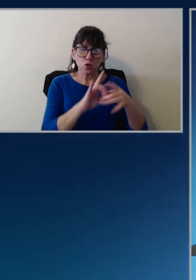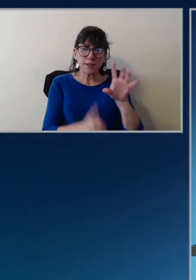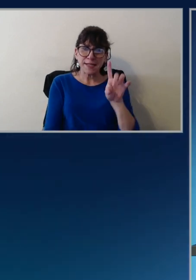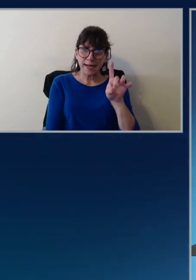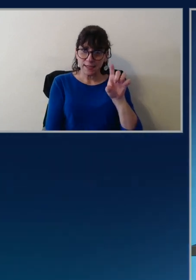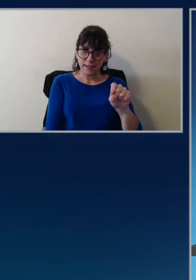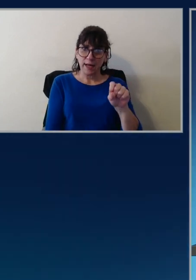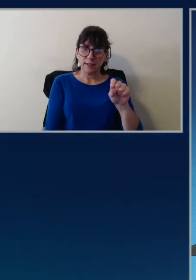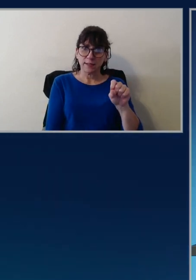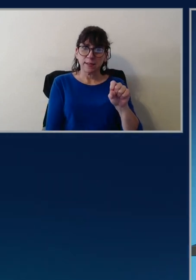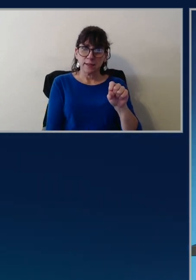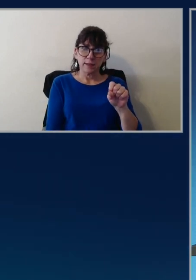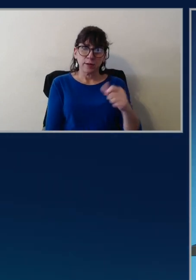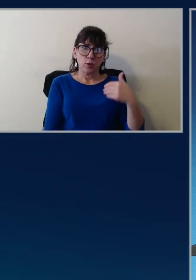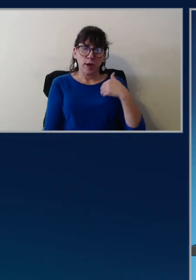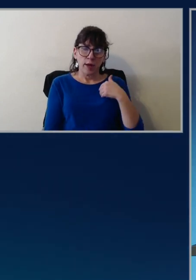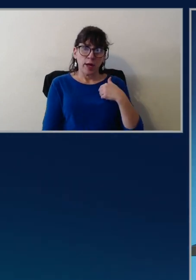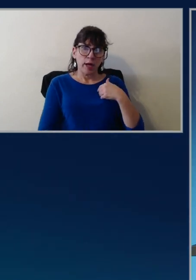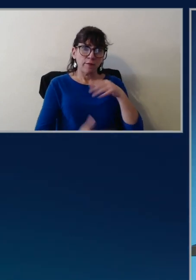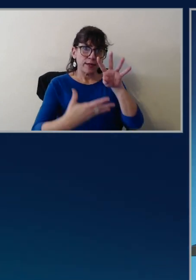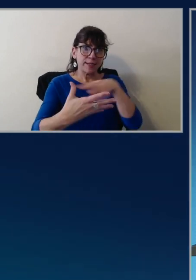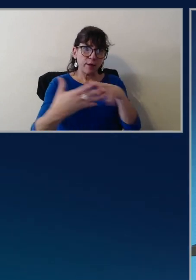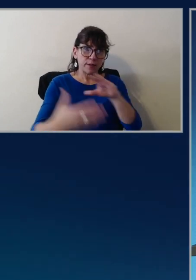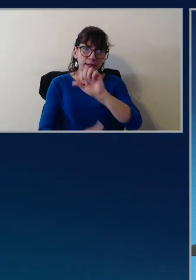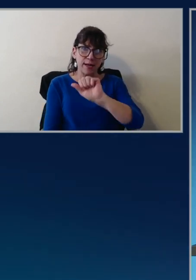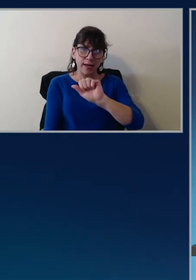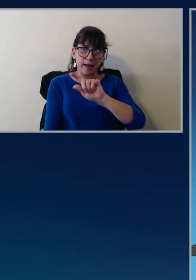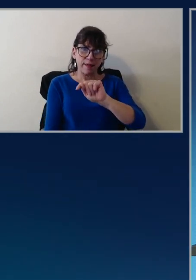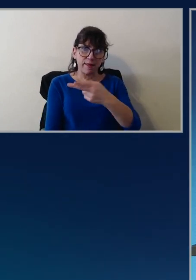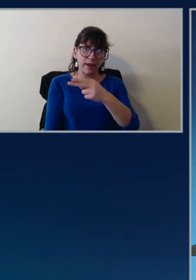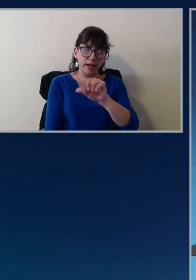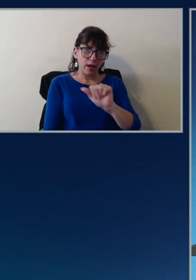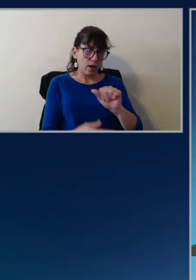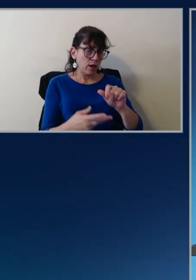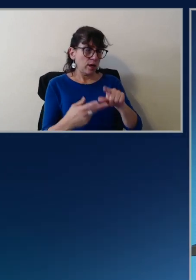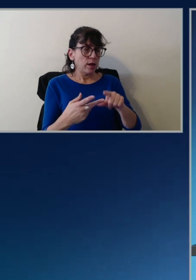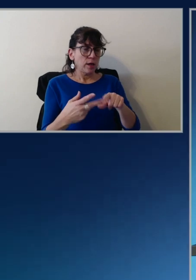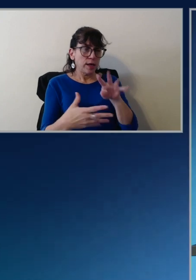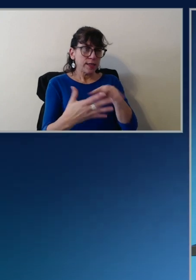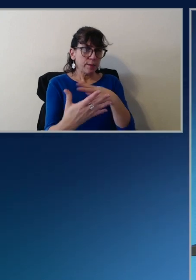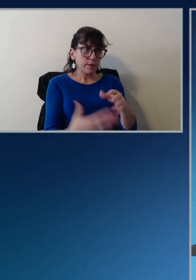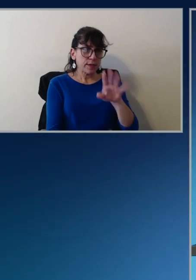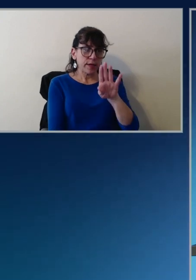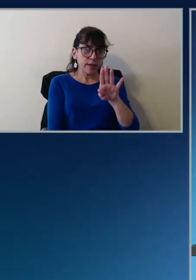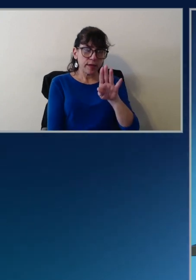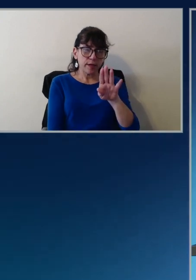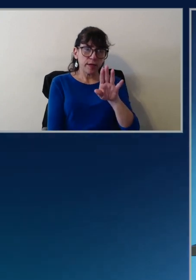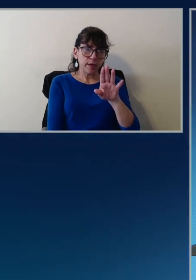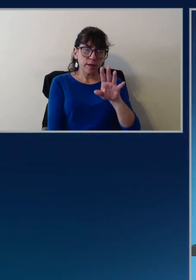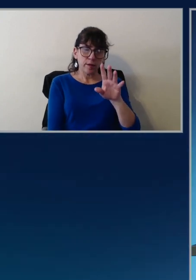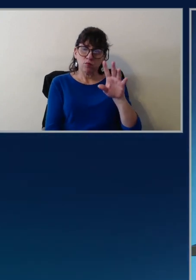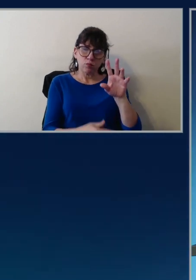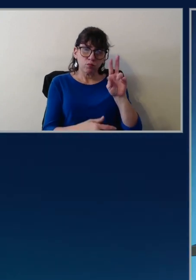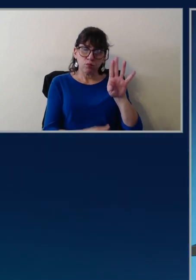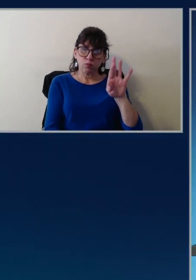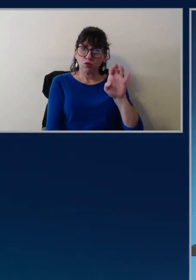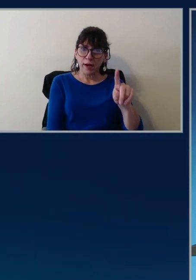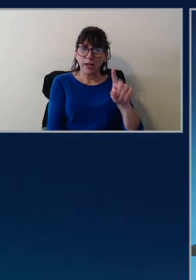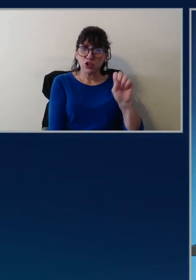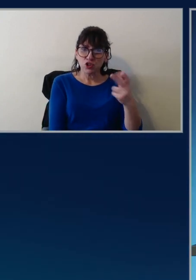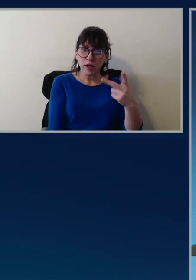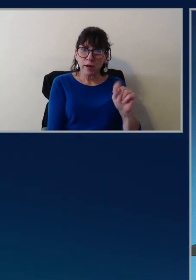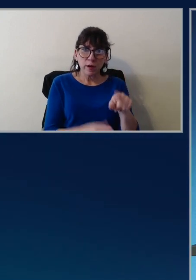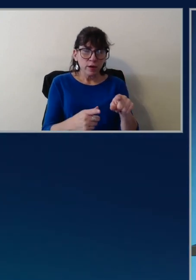cases, so you have tables in Athena, you have tables in Redshift. You're interacting with CloudWatch logs. You're interacting with all of